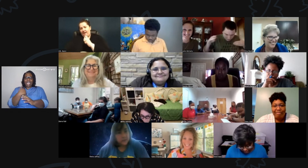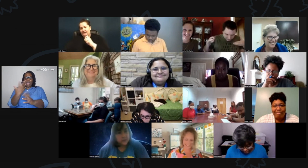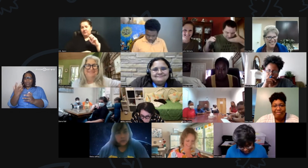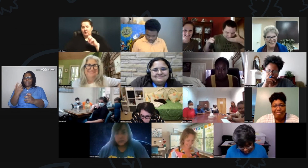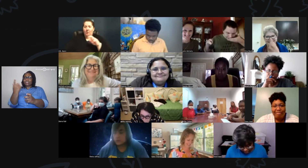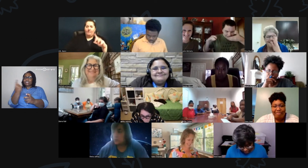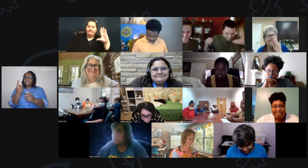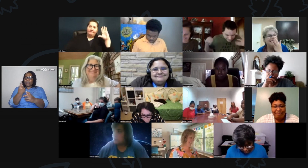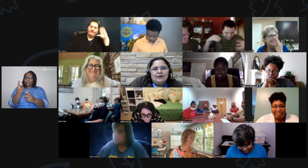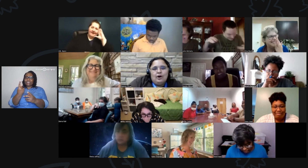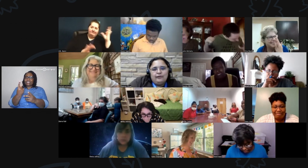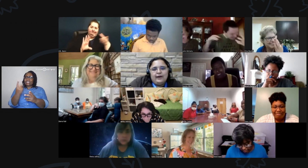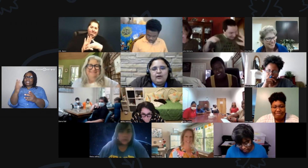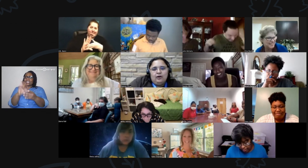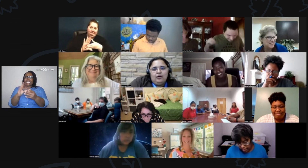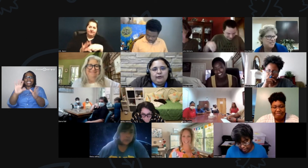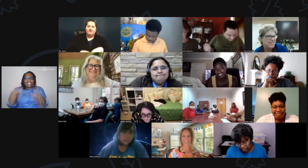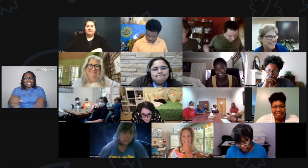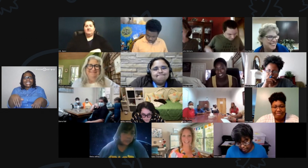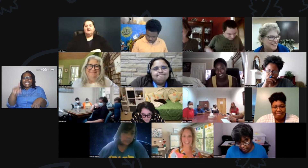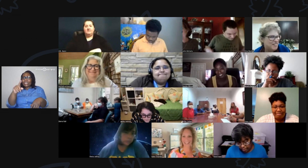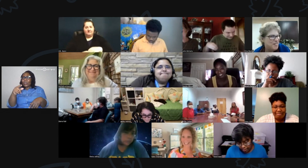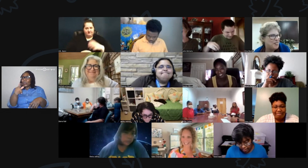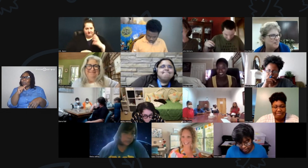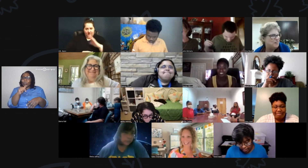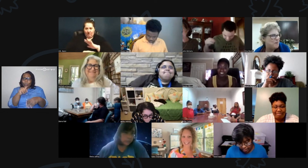bed. All night long.